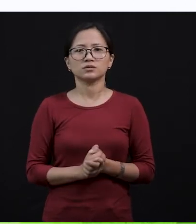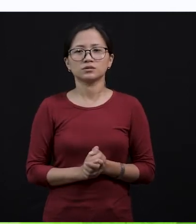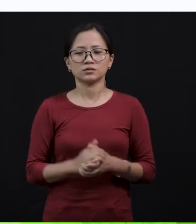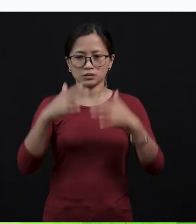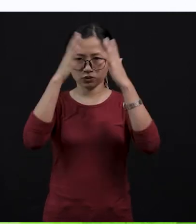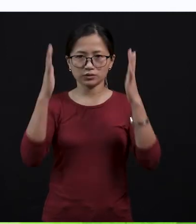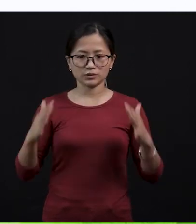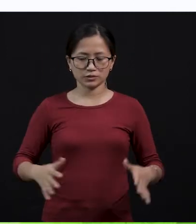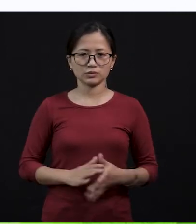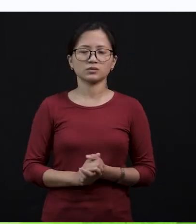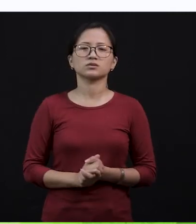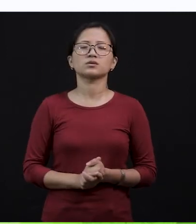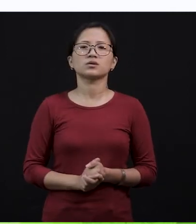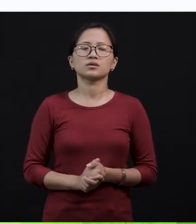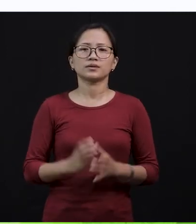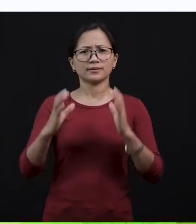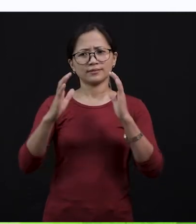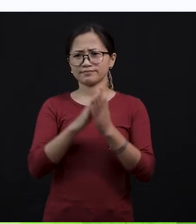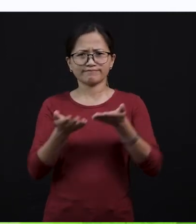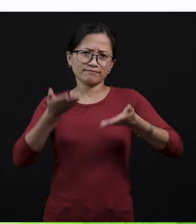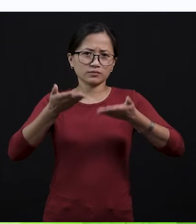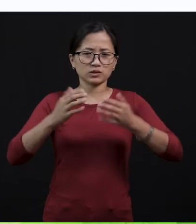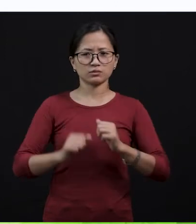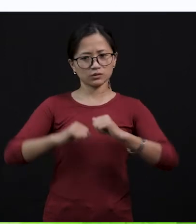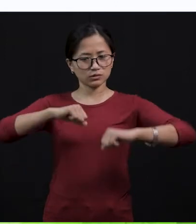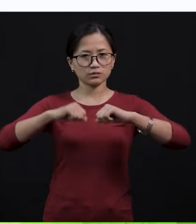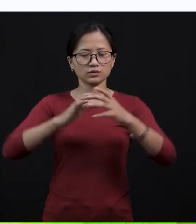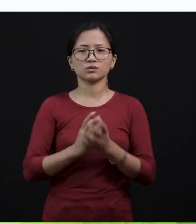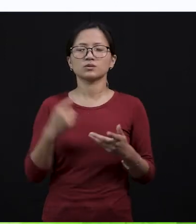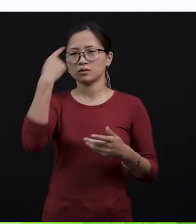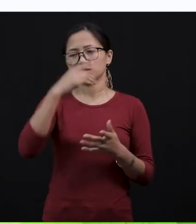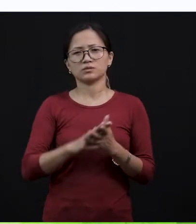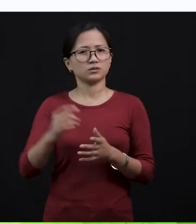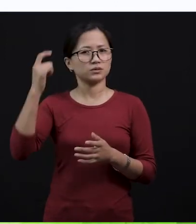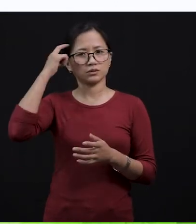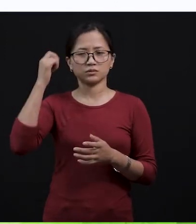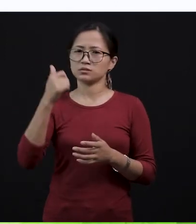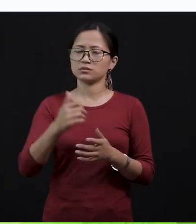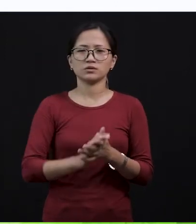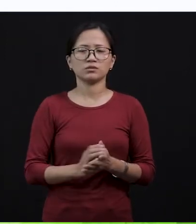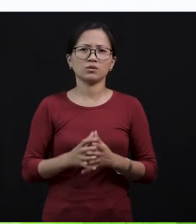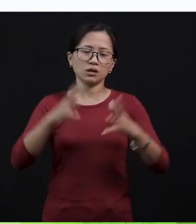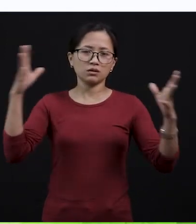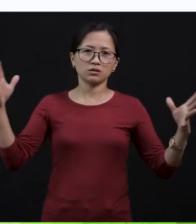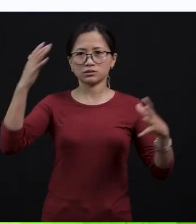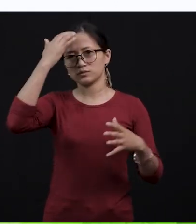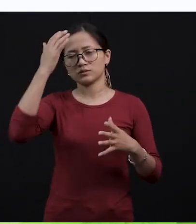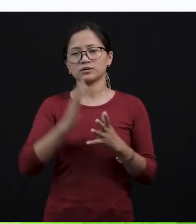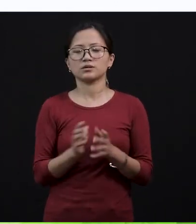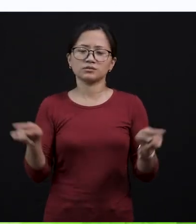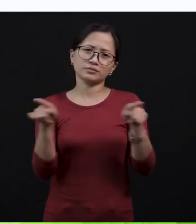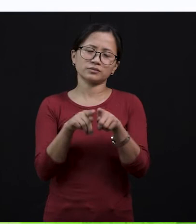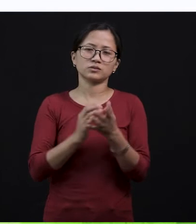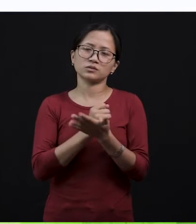a comparison to someone who might be very intelligent with a very high or large forehead as well. Now, I